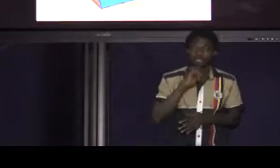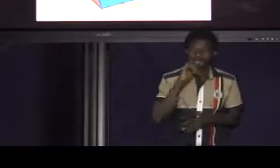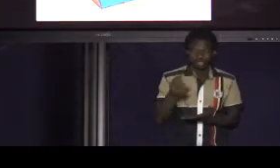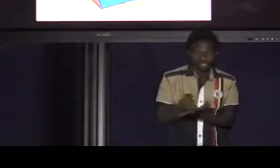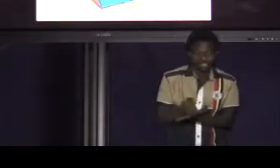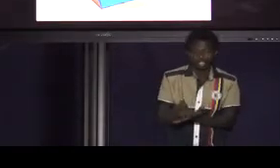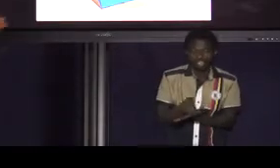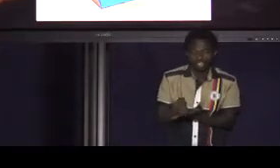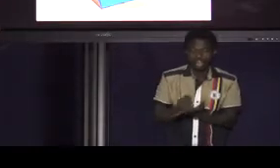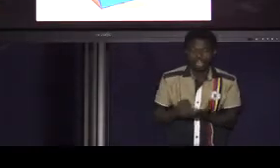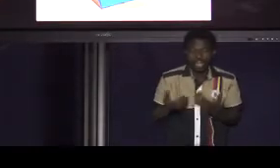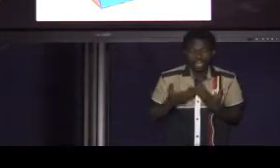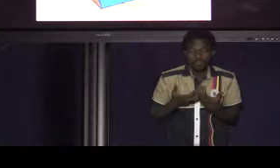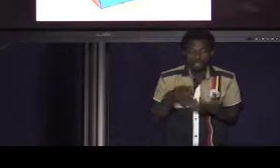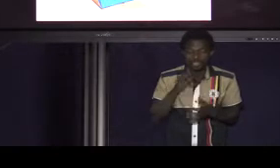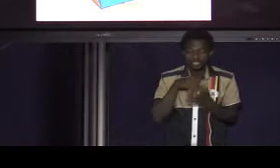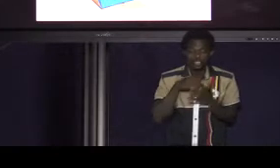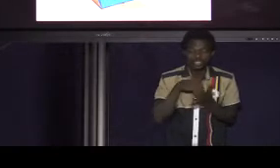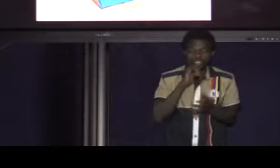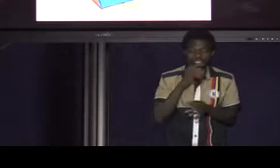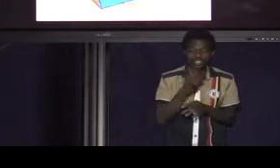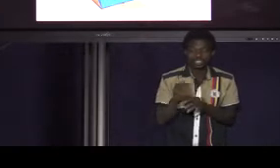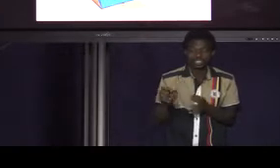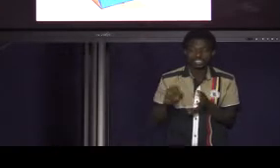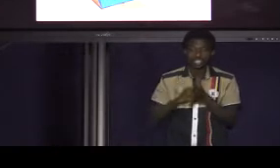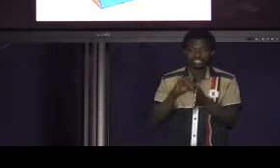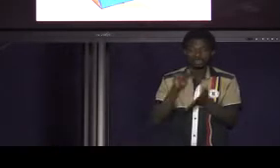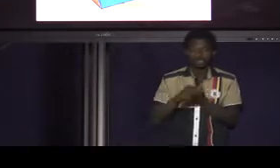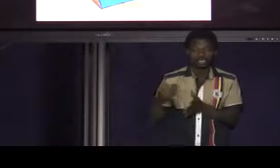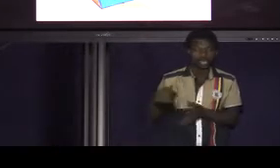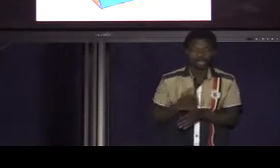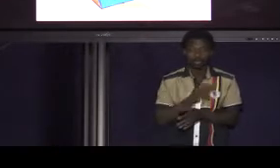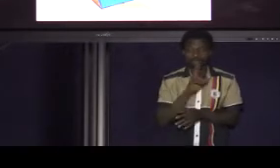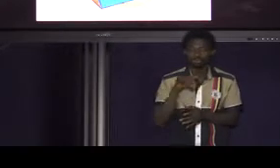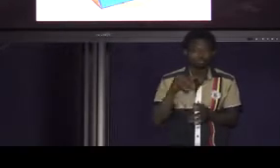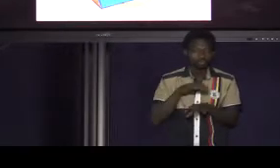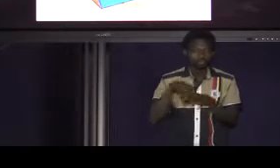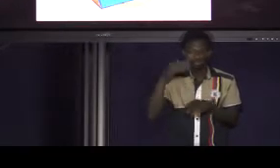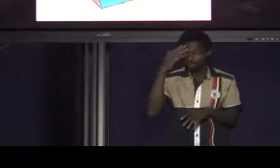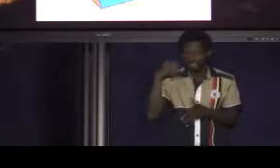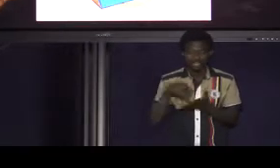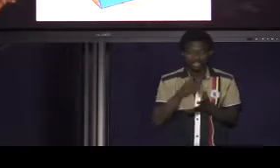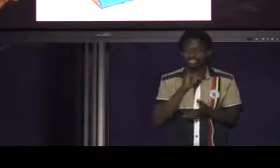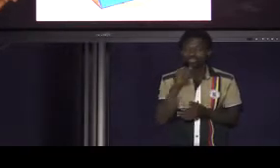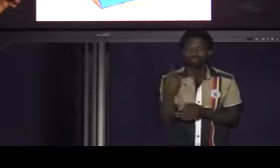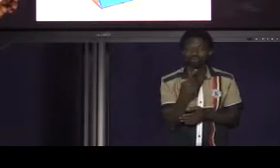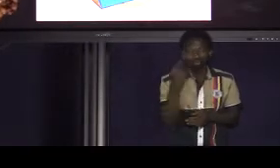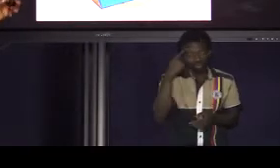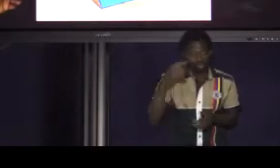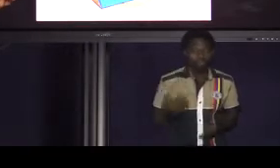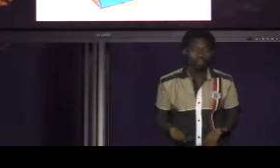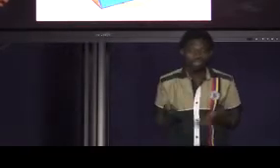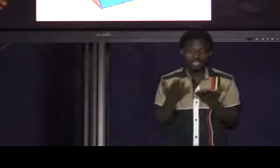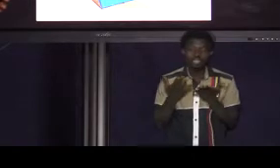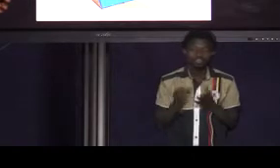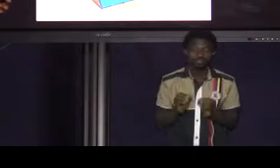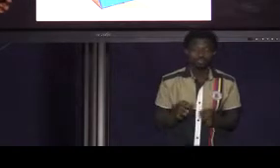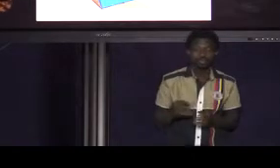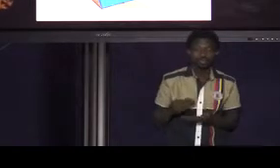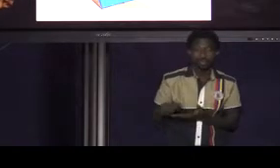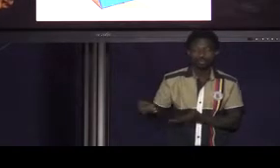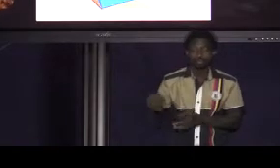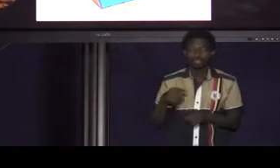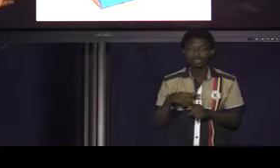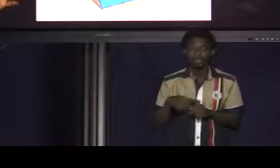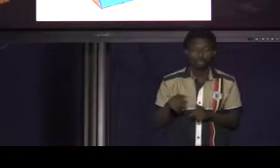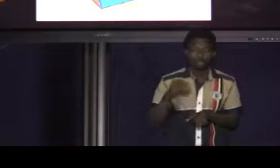another example where pulley is applied. Don't forget, it's not only for lifting heavy object, but in